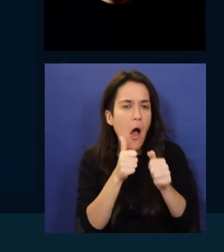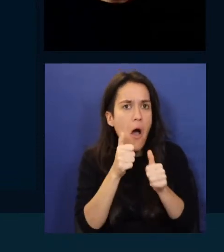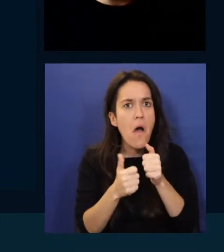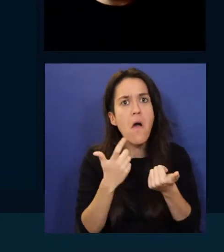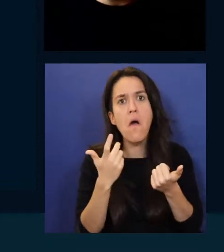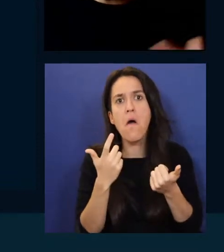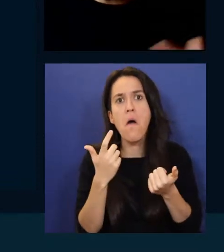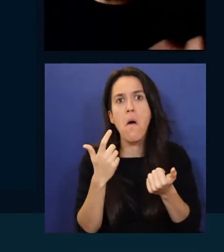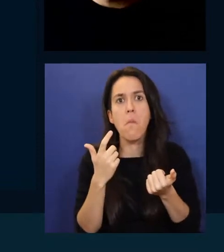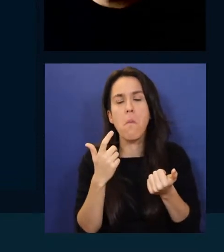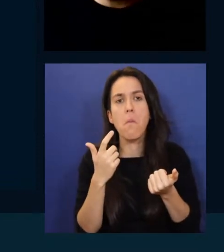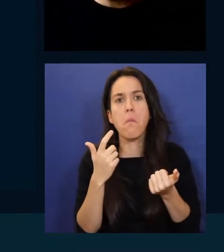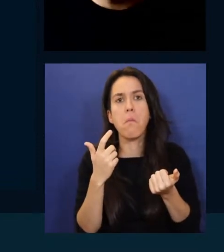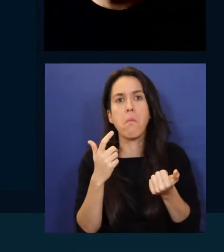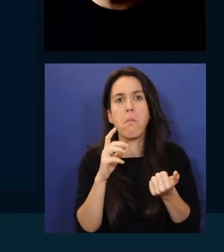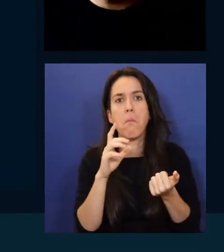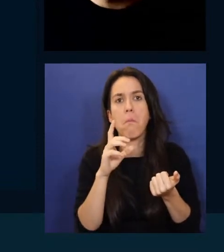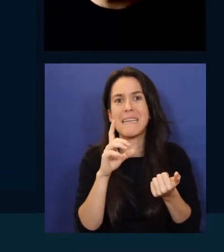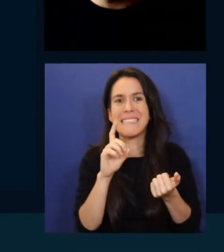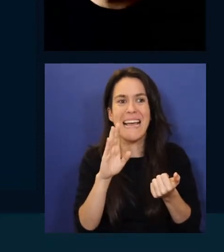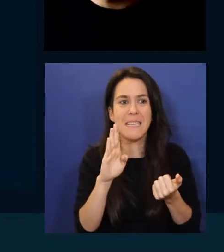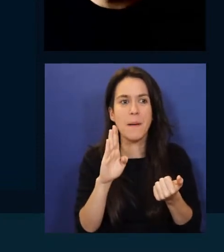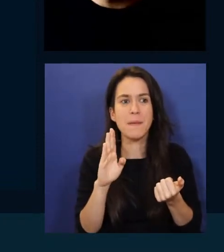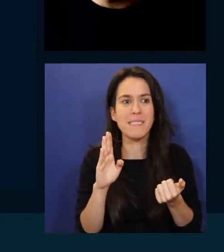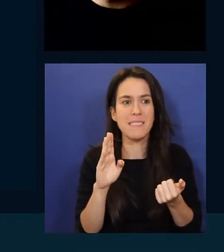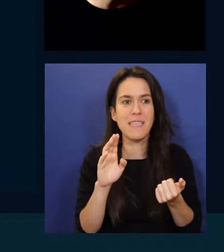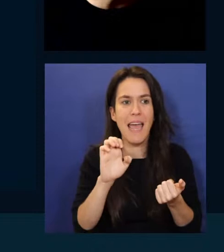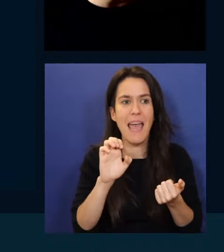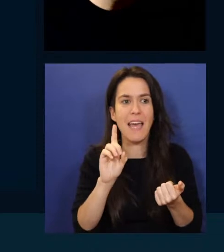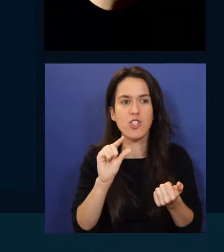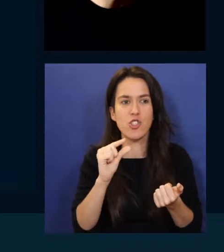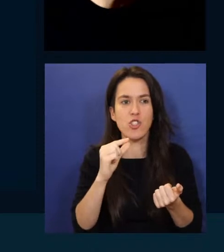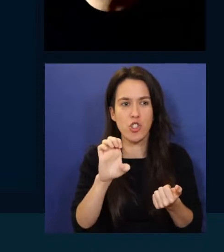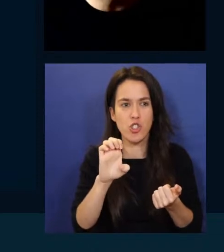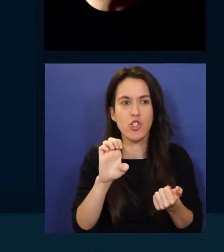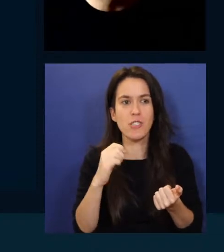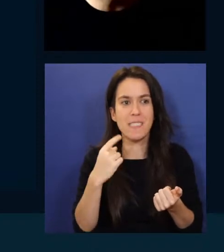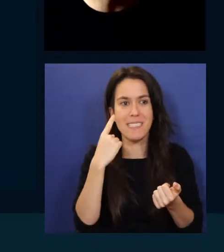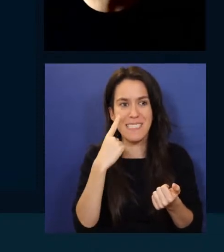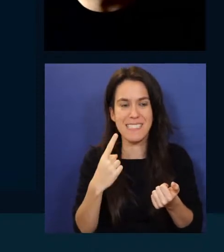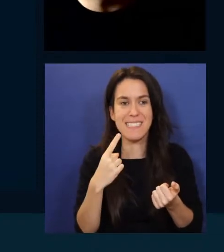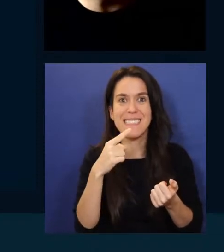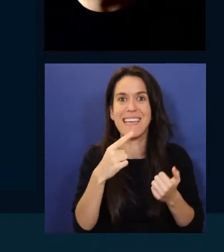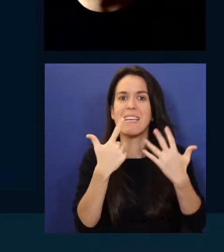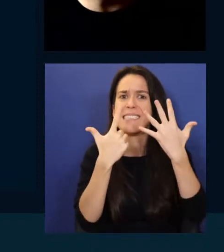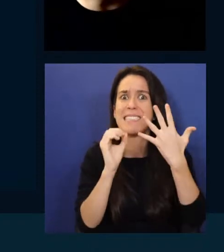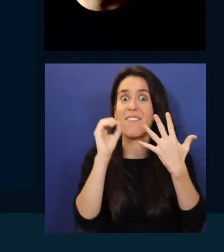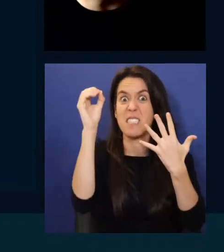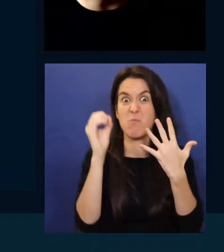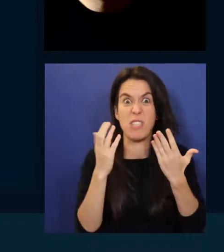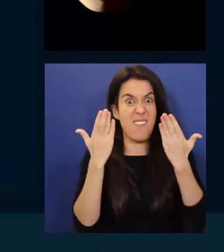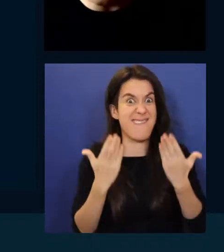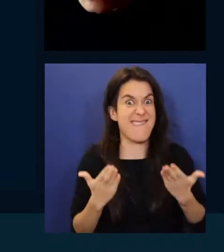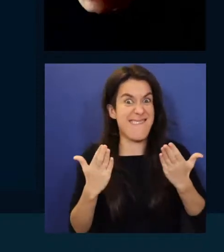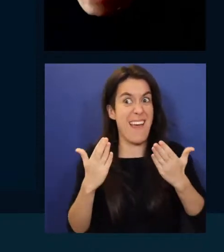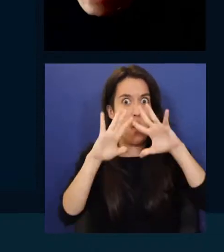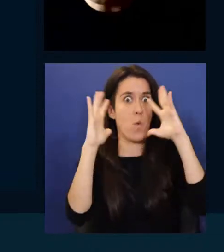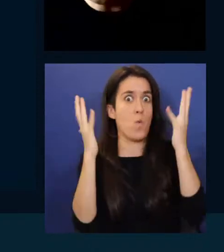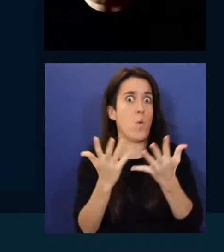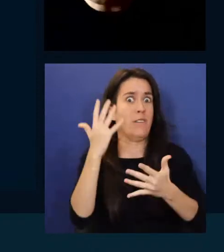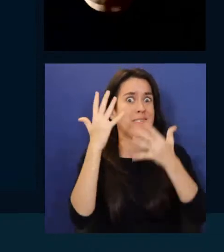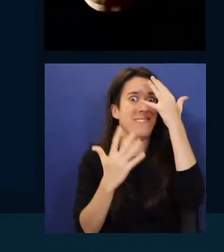data platform standpoint, are going to contain upwards of 65-70% of all the data that's produced in the world. So for that, we